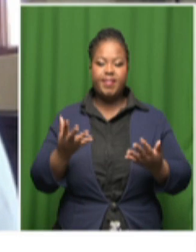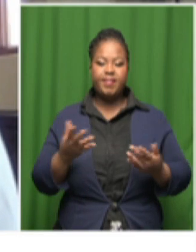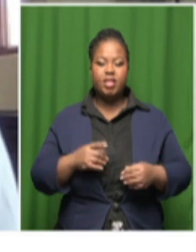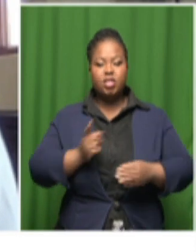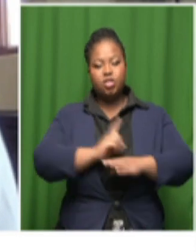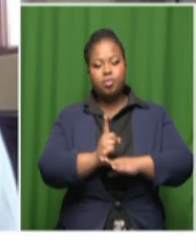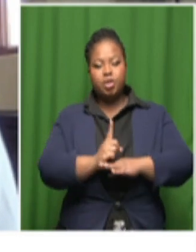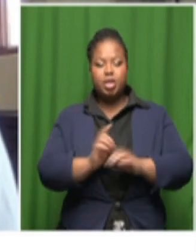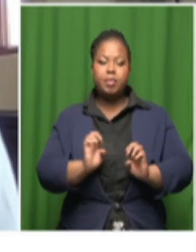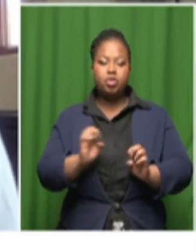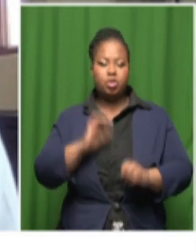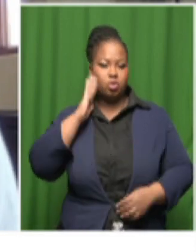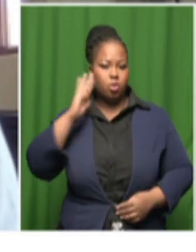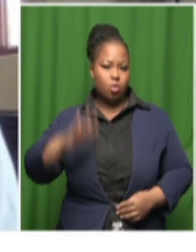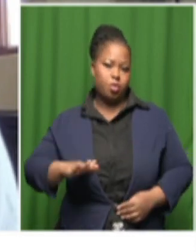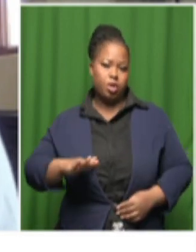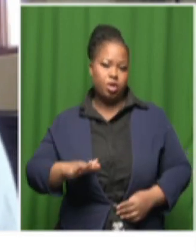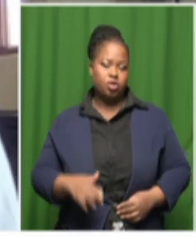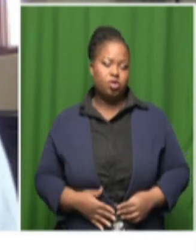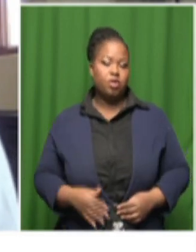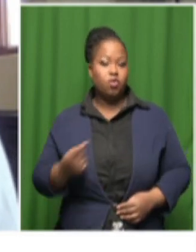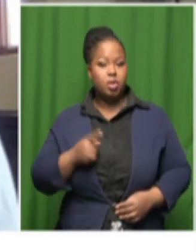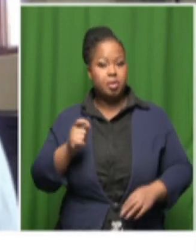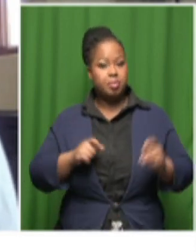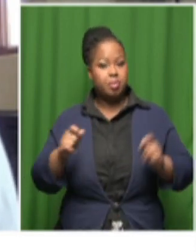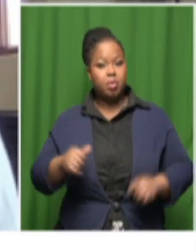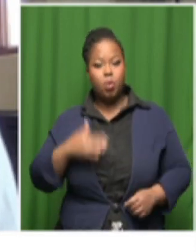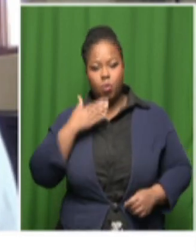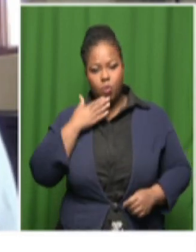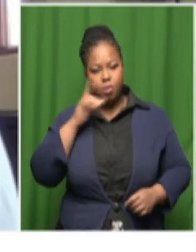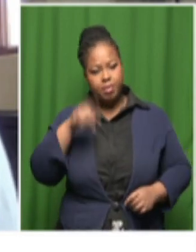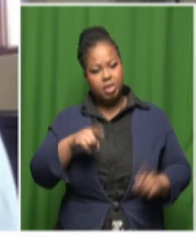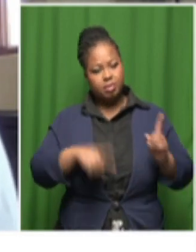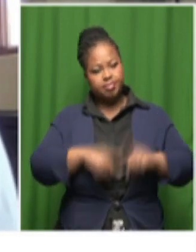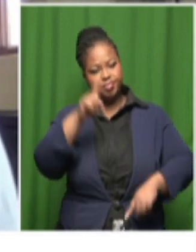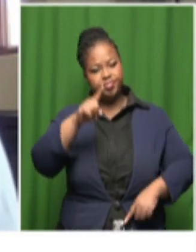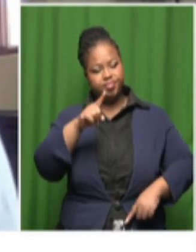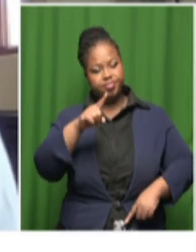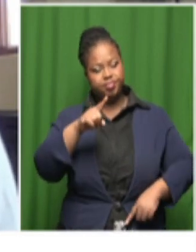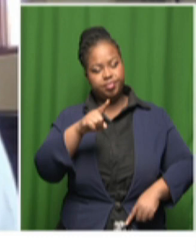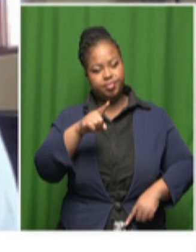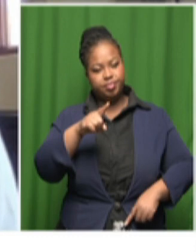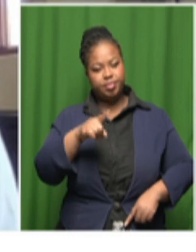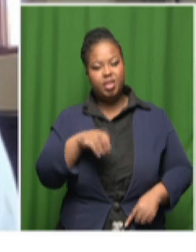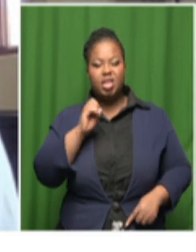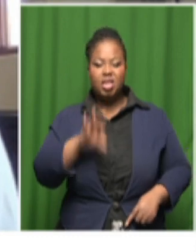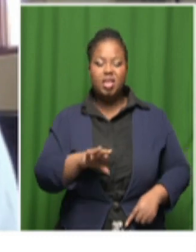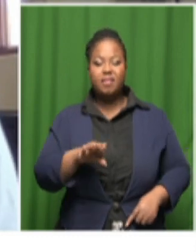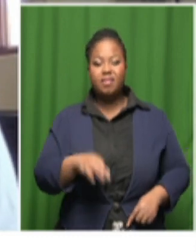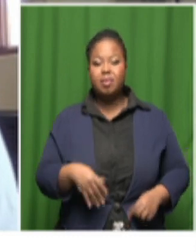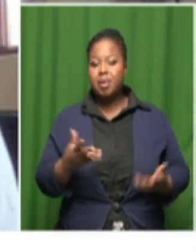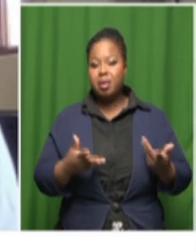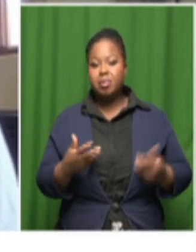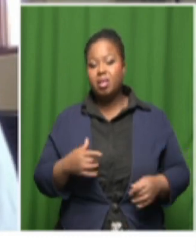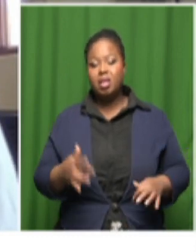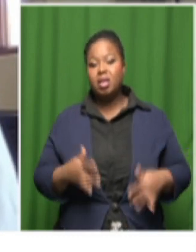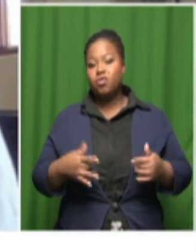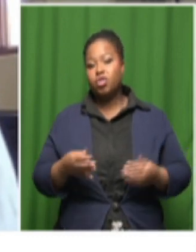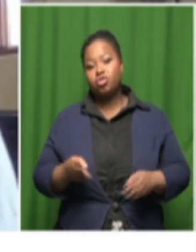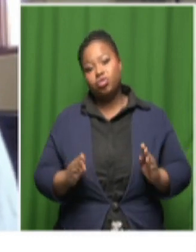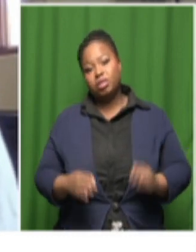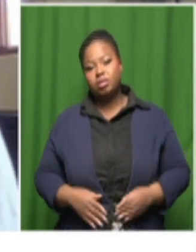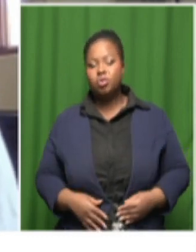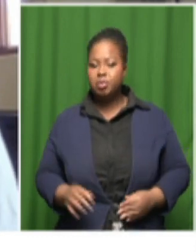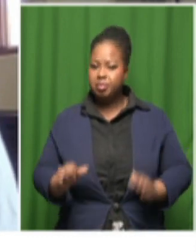temporary emergency accommodation for those to be evicted if they were to be rendered homeless. So it's a